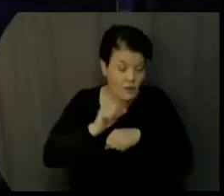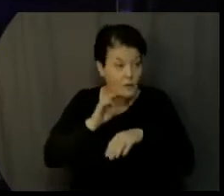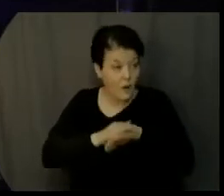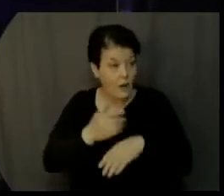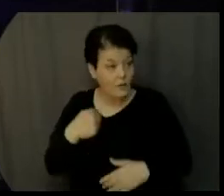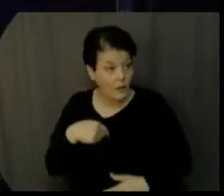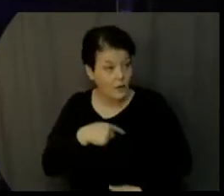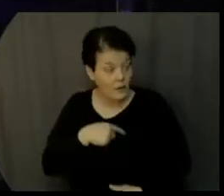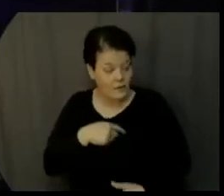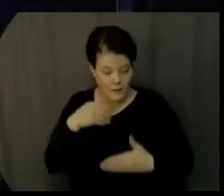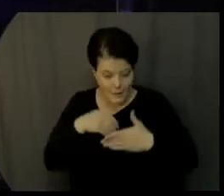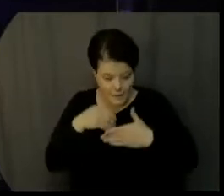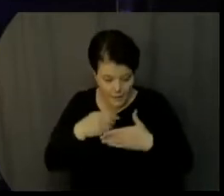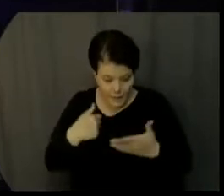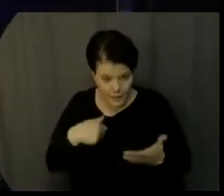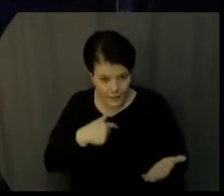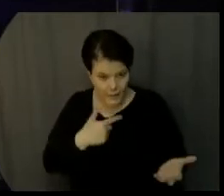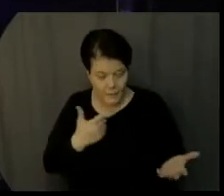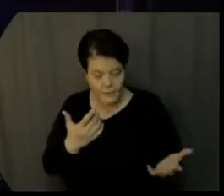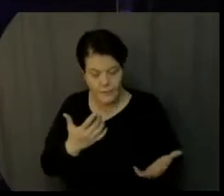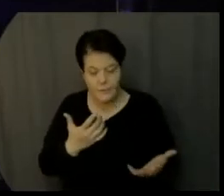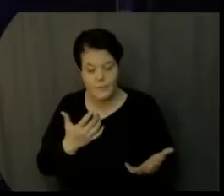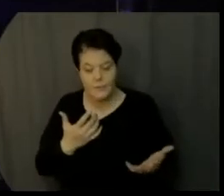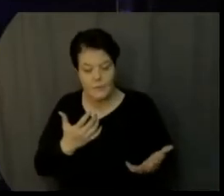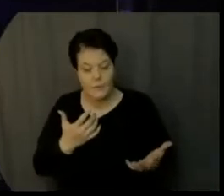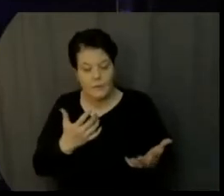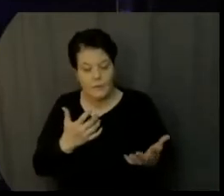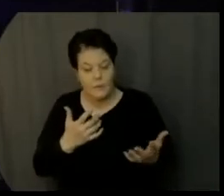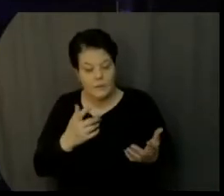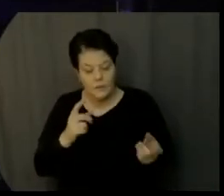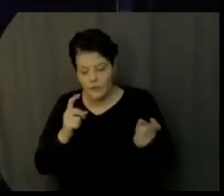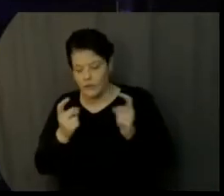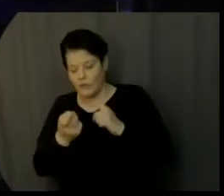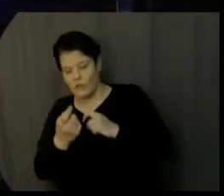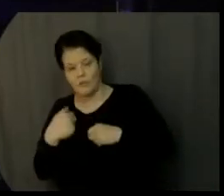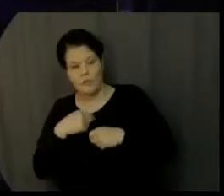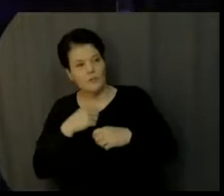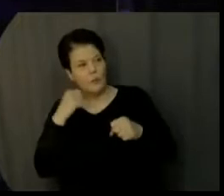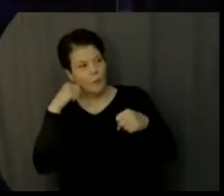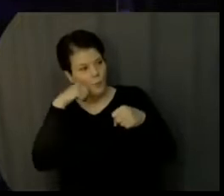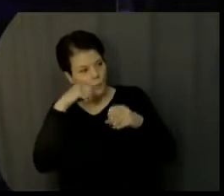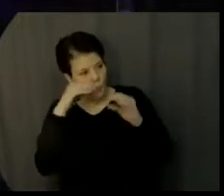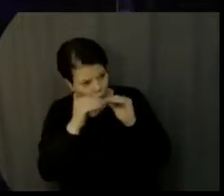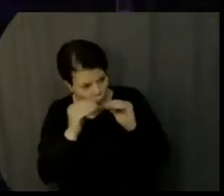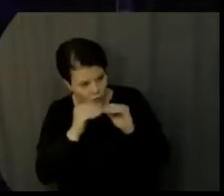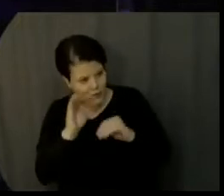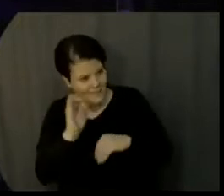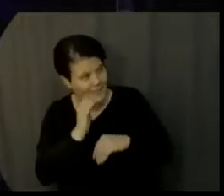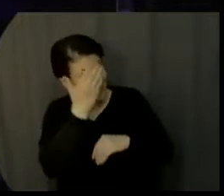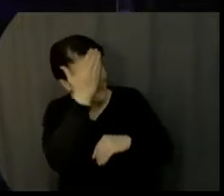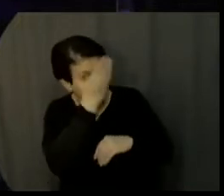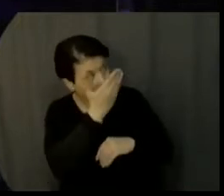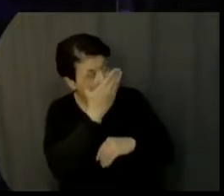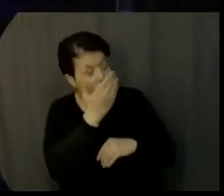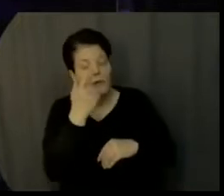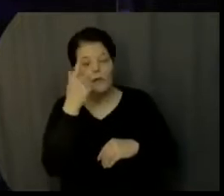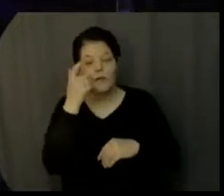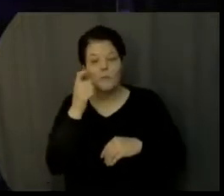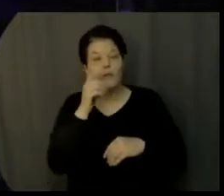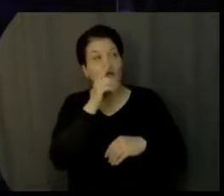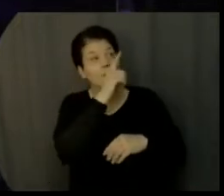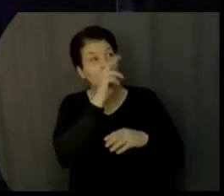he's shaping us to look more like him because he wants to use us to be grace